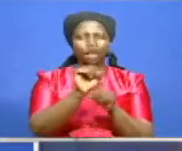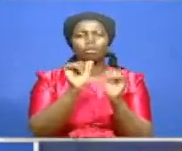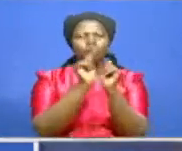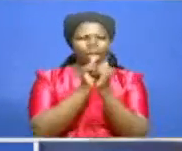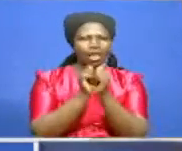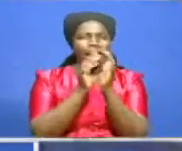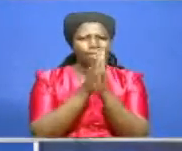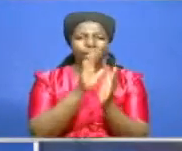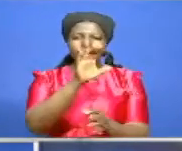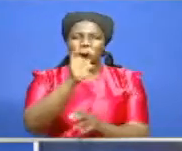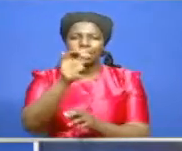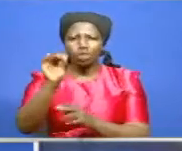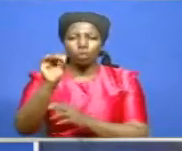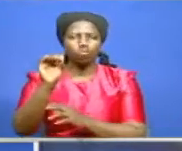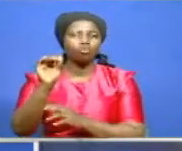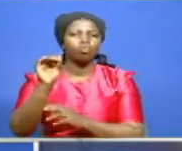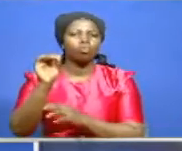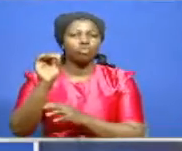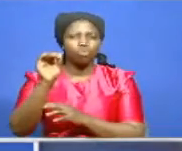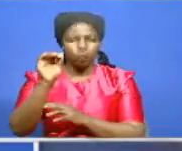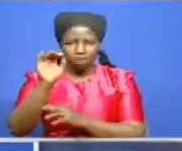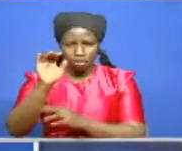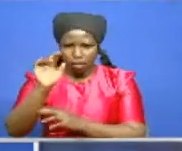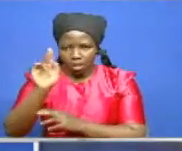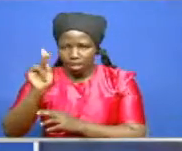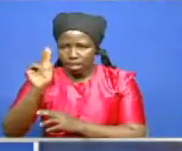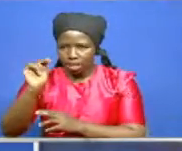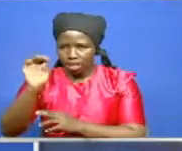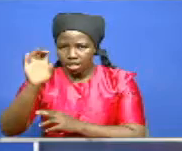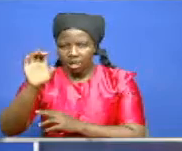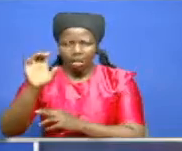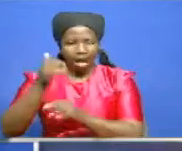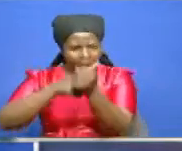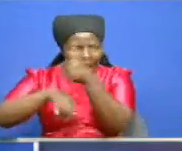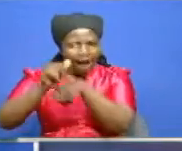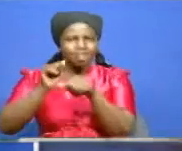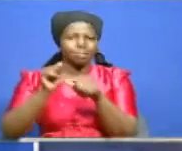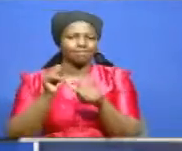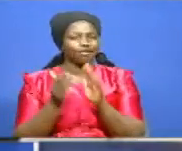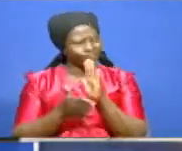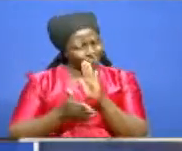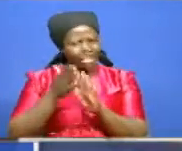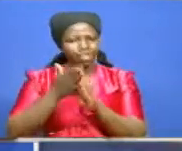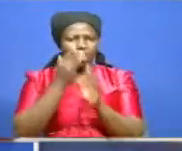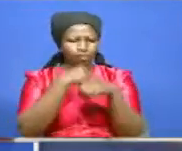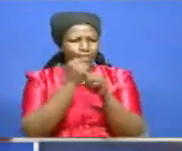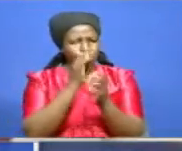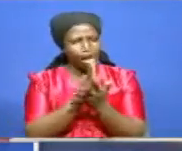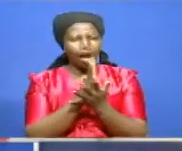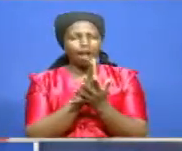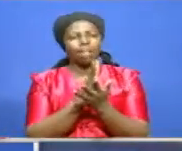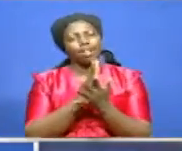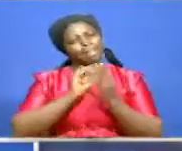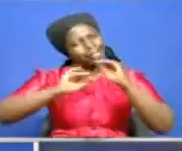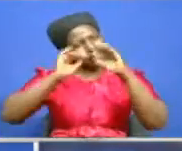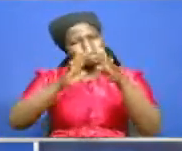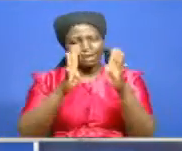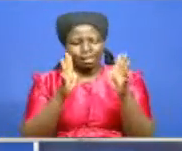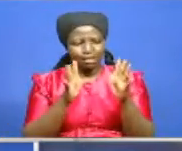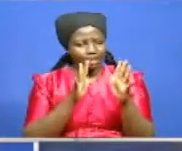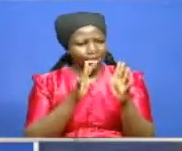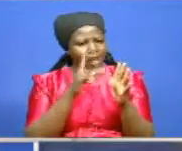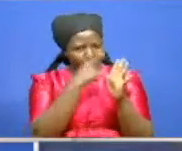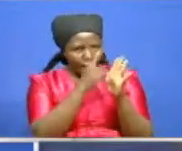na CEO wa NEC, they take an urgent measure kuhakikisha ya kwamba masilahi ya